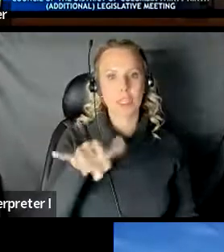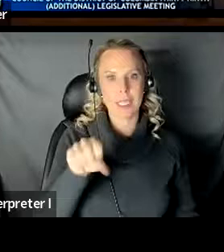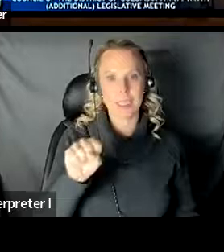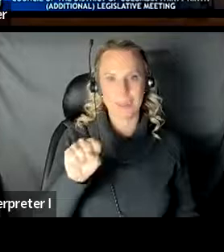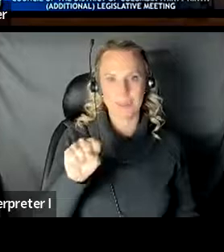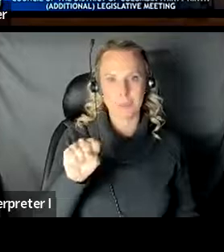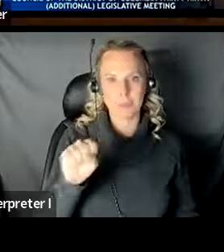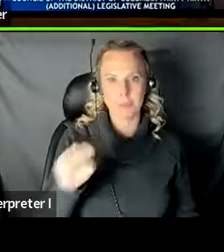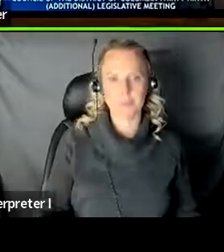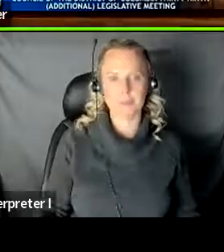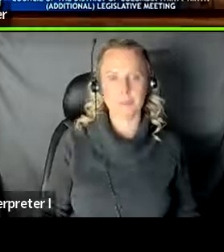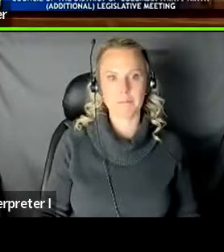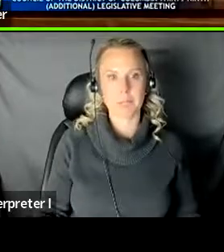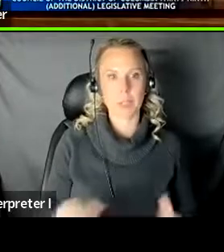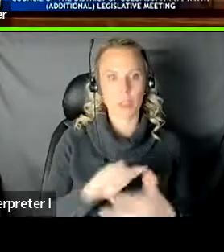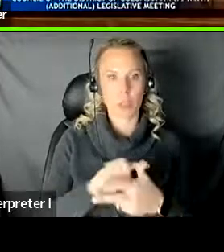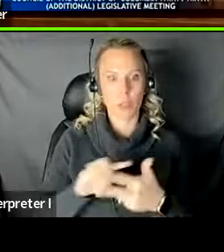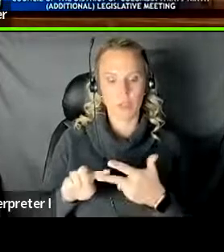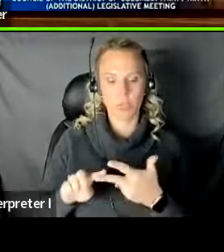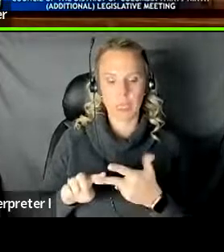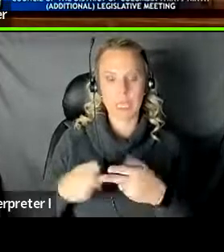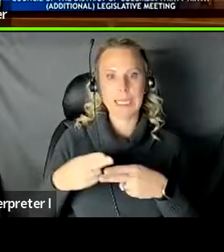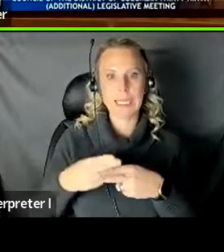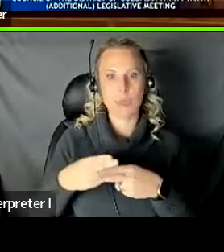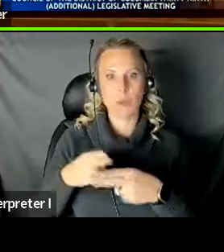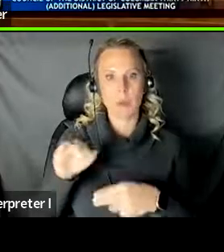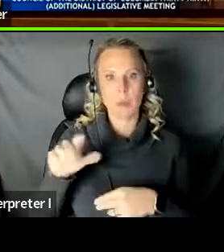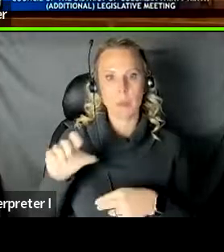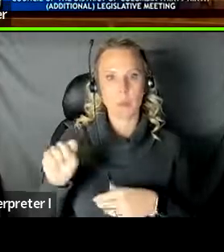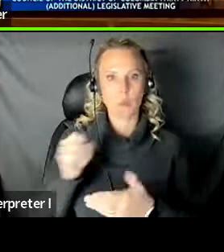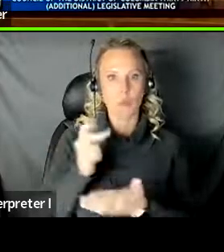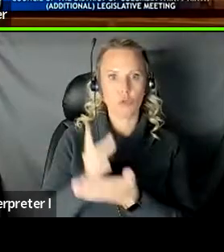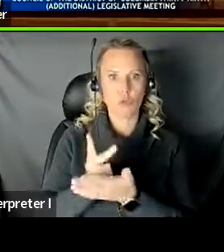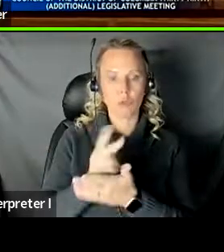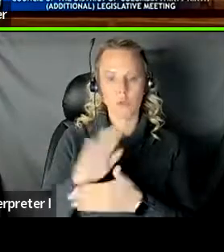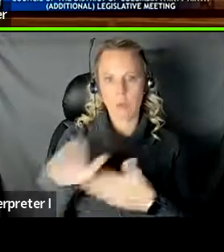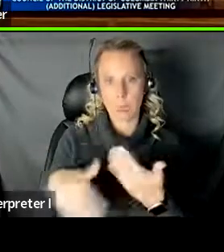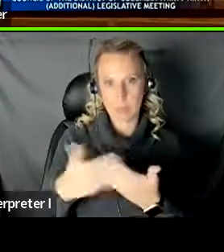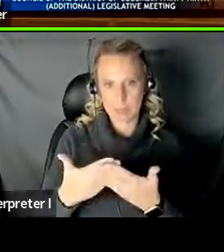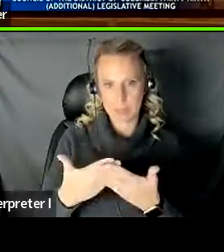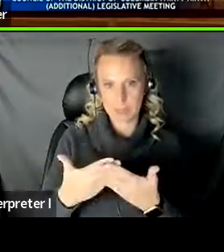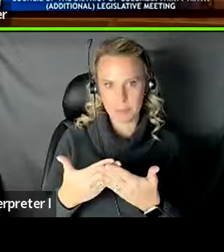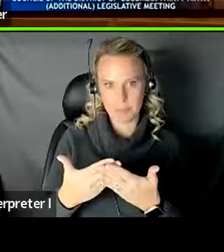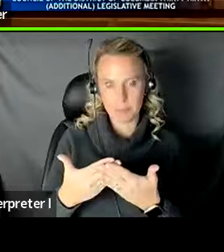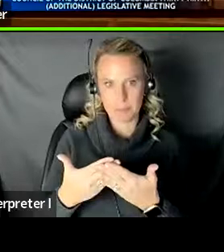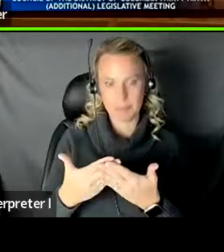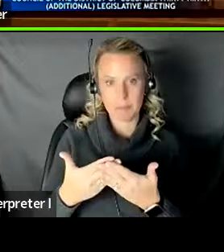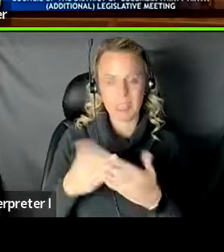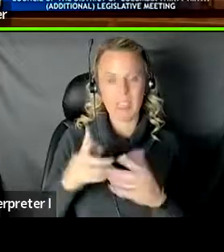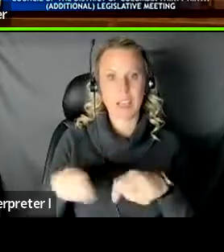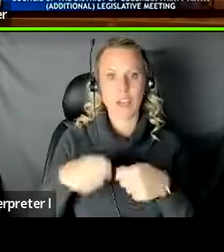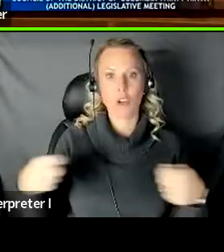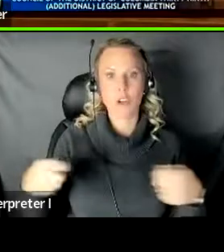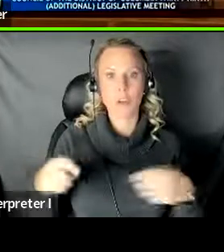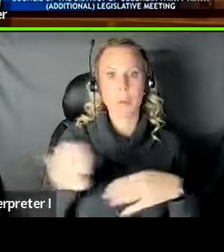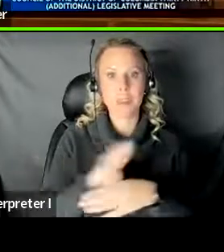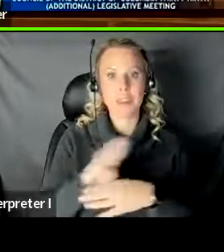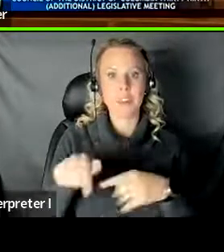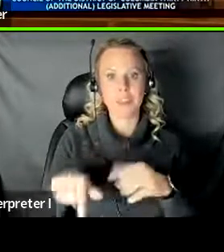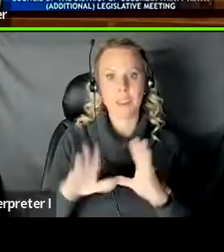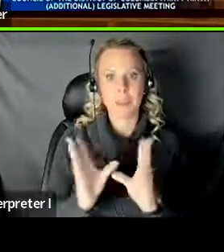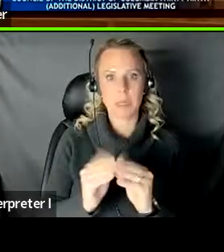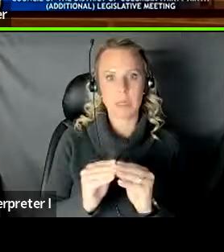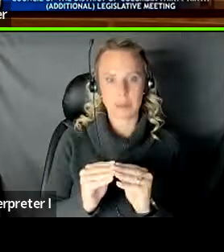yeses. The three temporary bills are approved unanimously. That's going to conclude the business for this